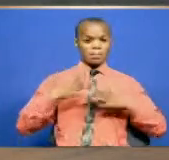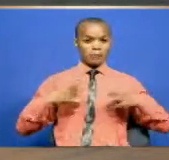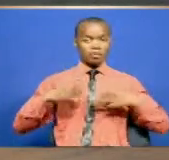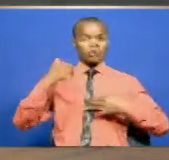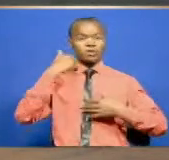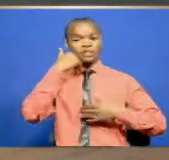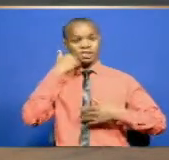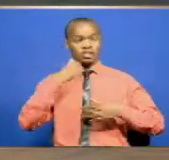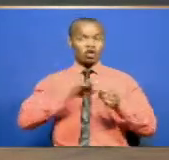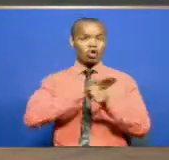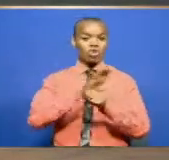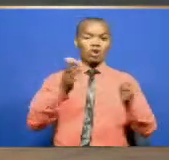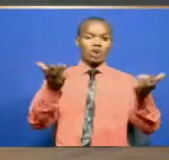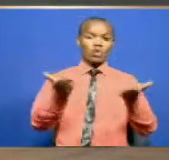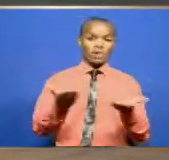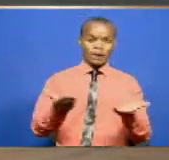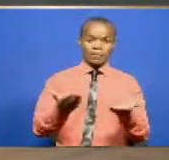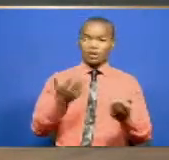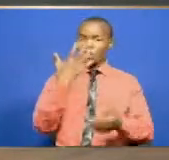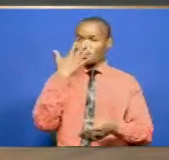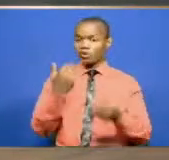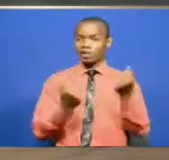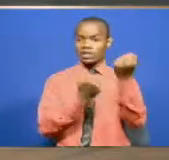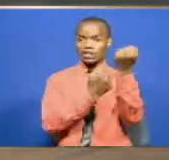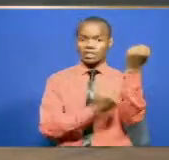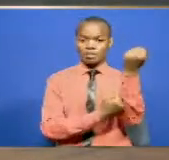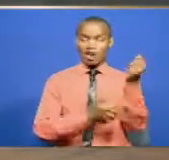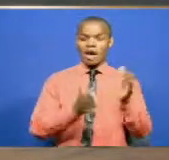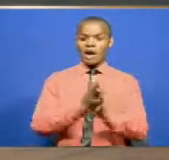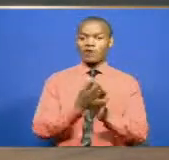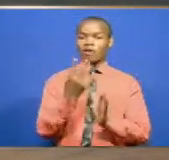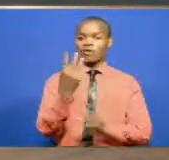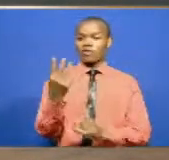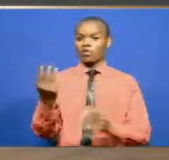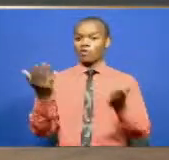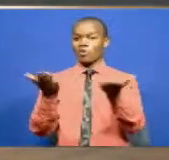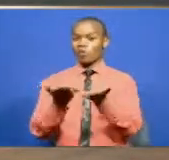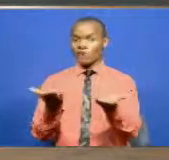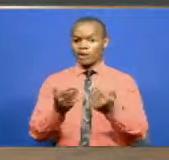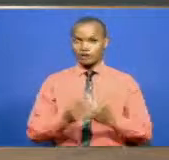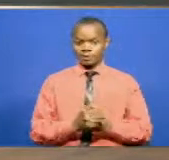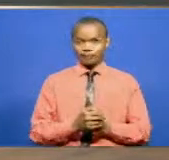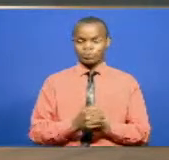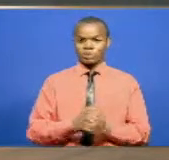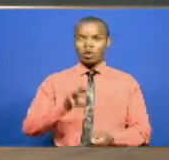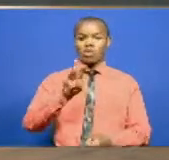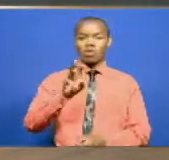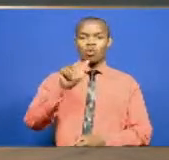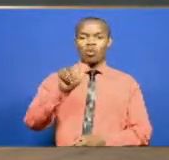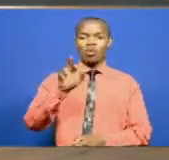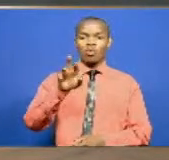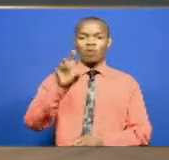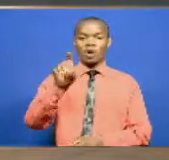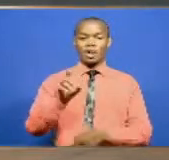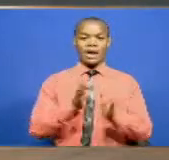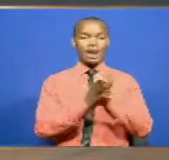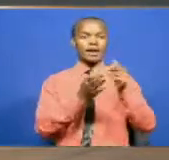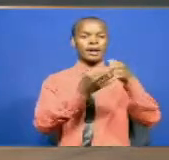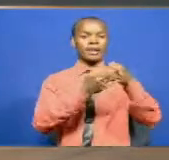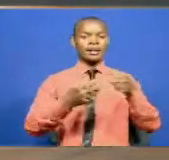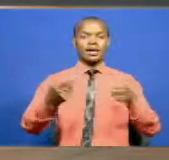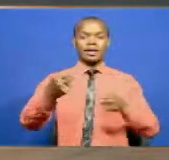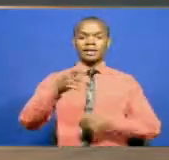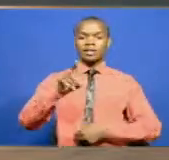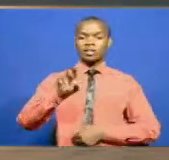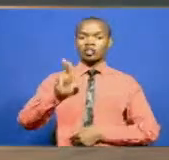on supplementary oxygen, and from the 52, 44 are on general wards, while 8 are in HDU. The question